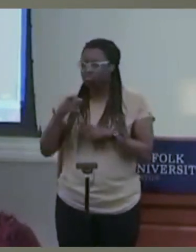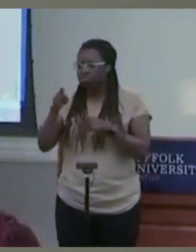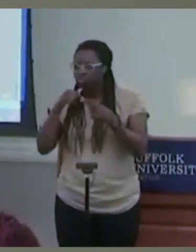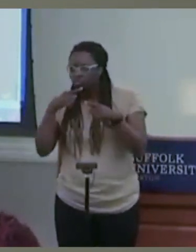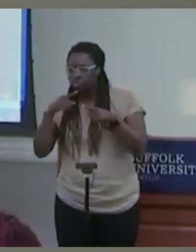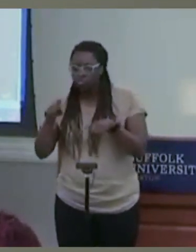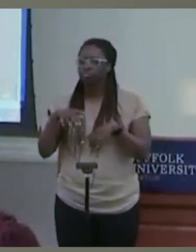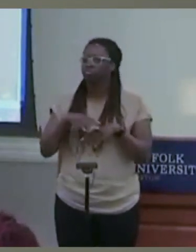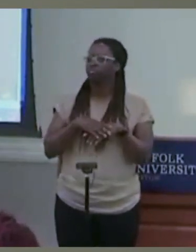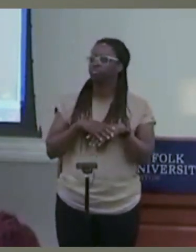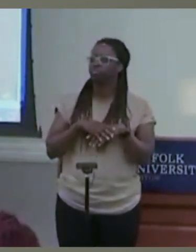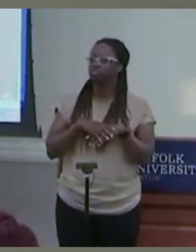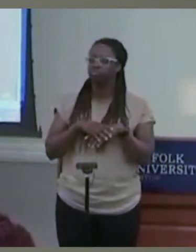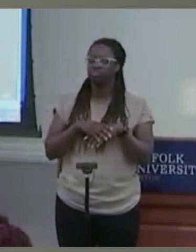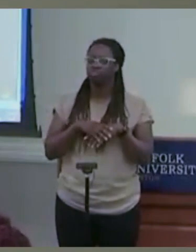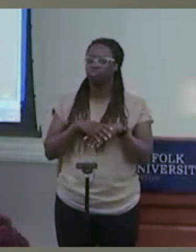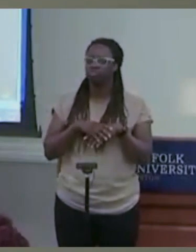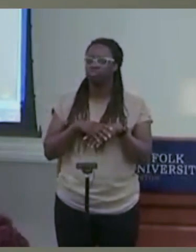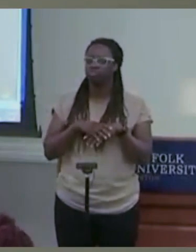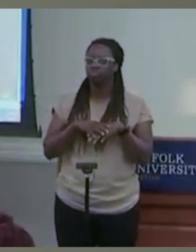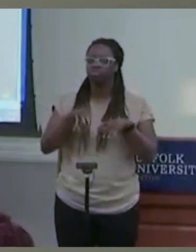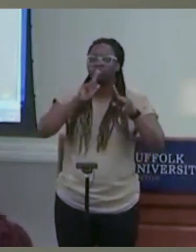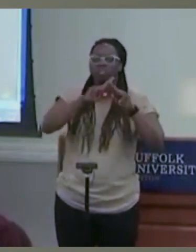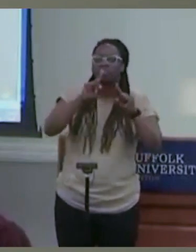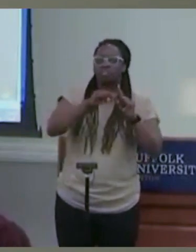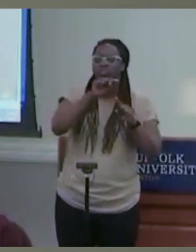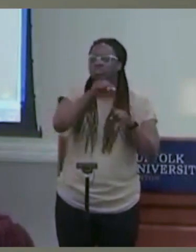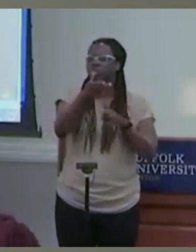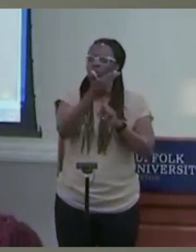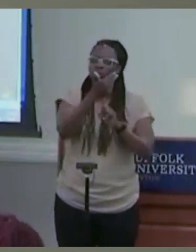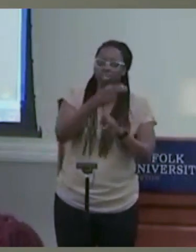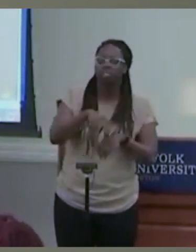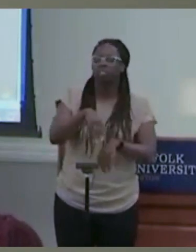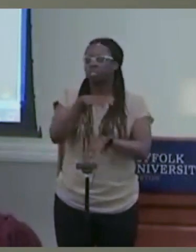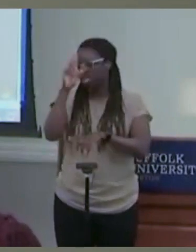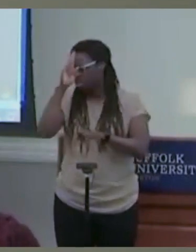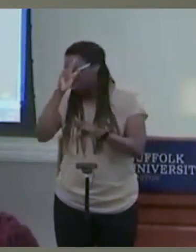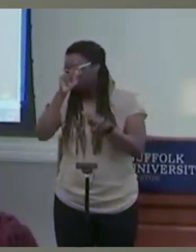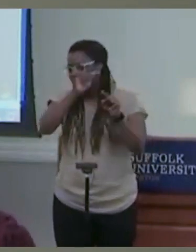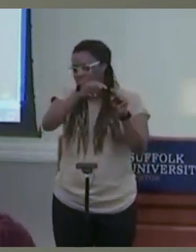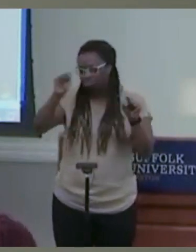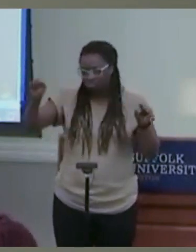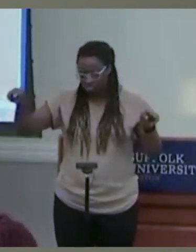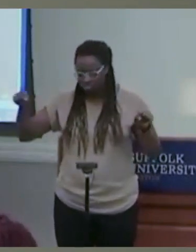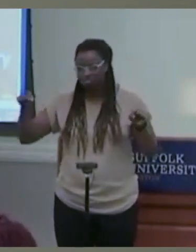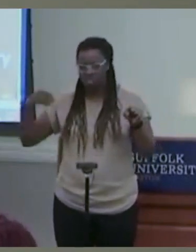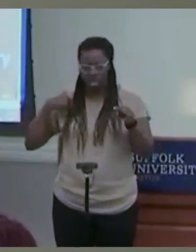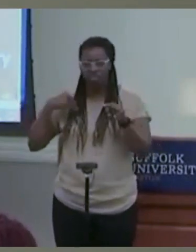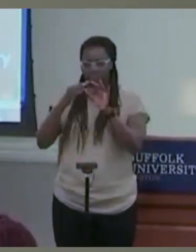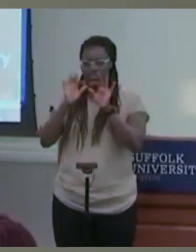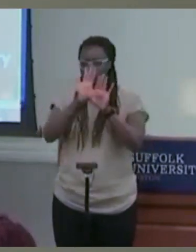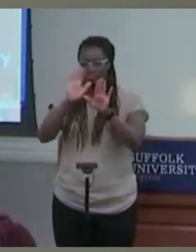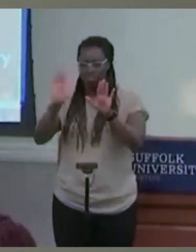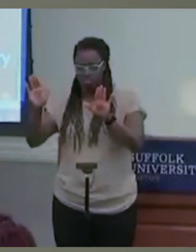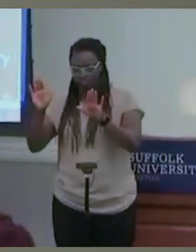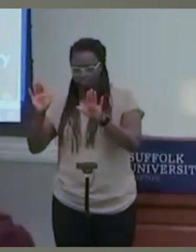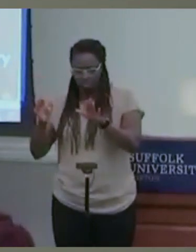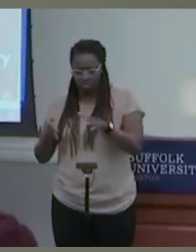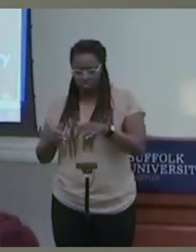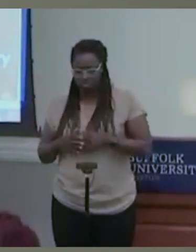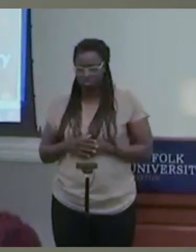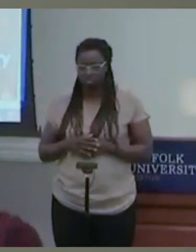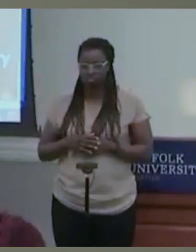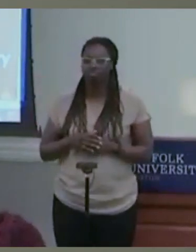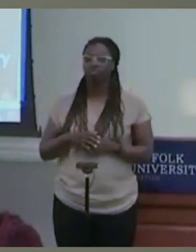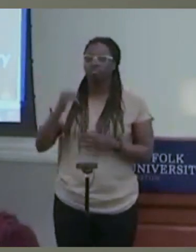in hospitals and hotels. And with very few exceptions, you're going to get 8 firefighters, 2 pieces of